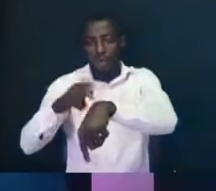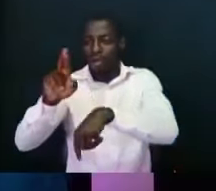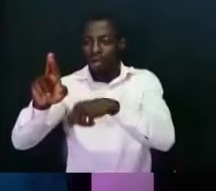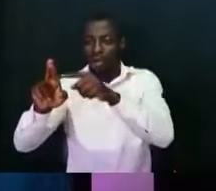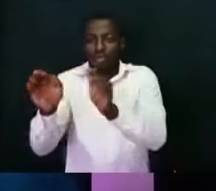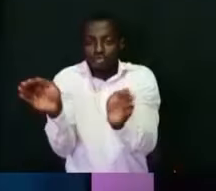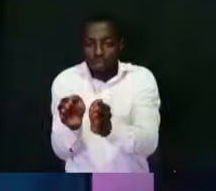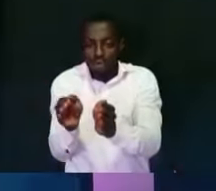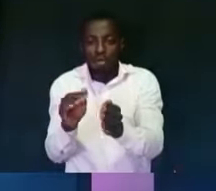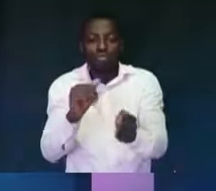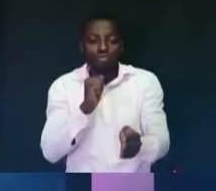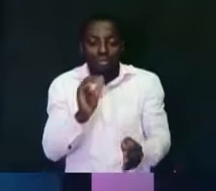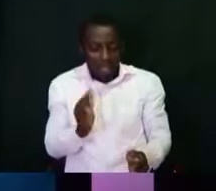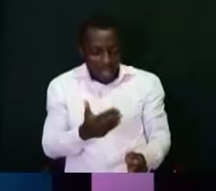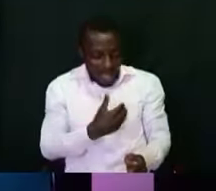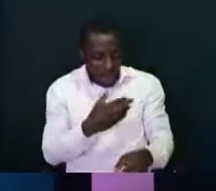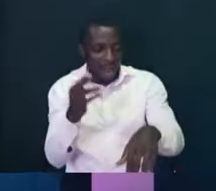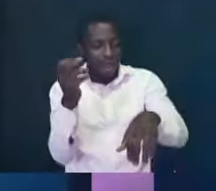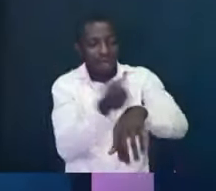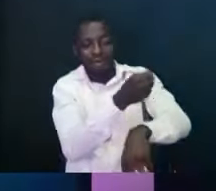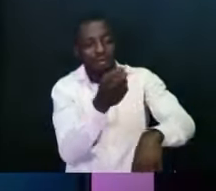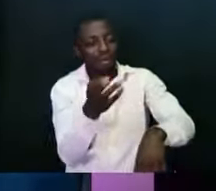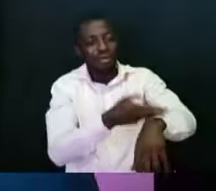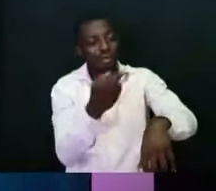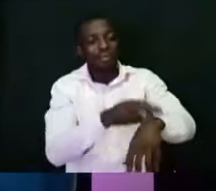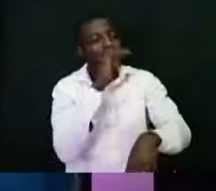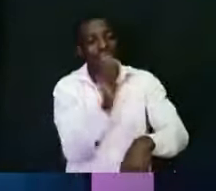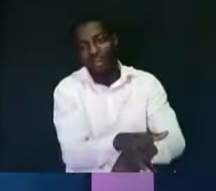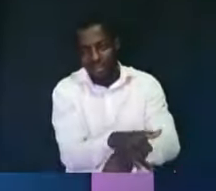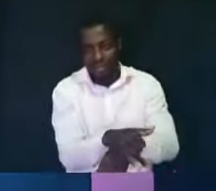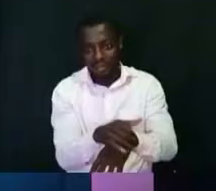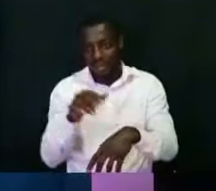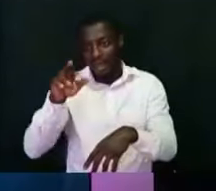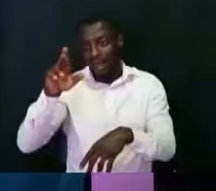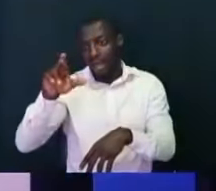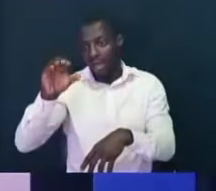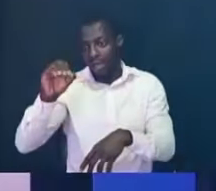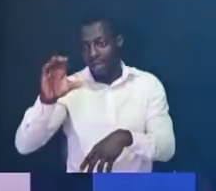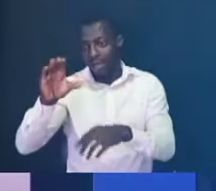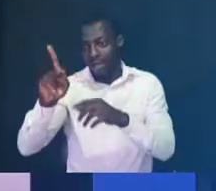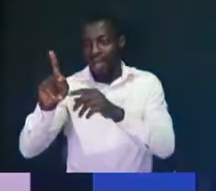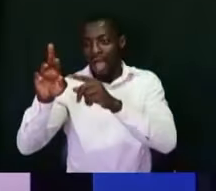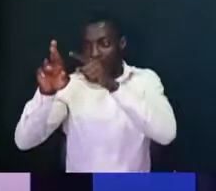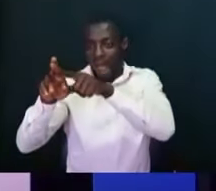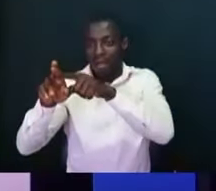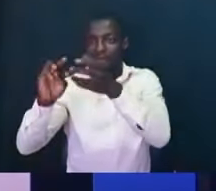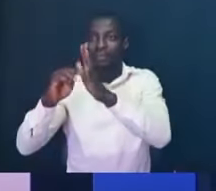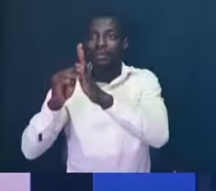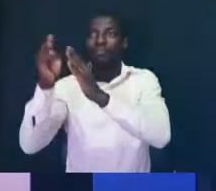our rock, and he said, yeah, yeah, but big letter R, and he said, yeah, but as even our enemies, Empire time